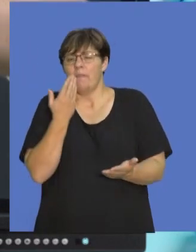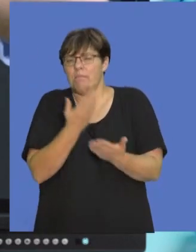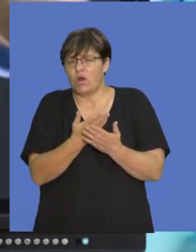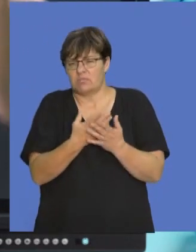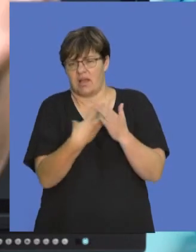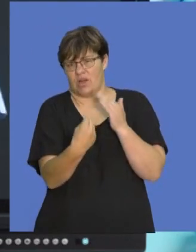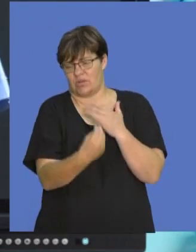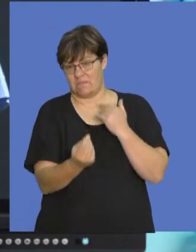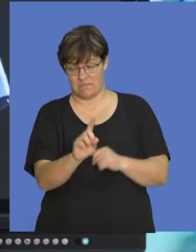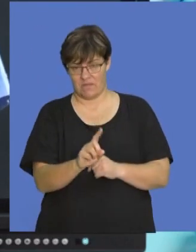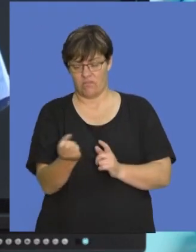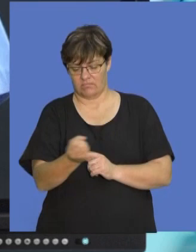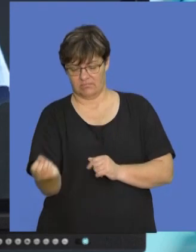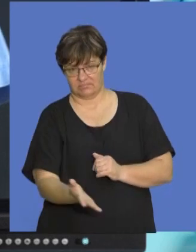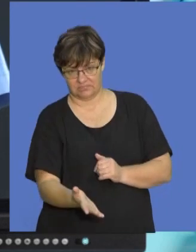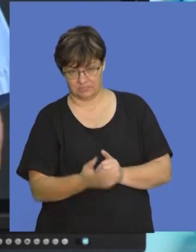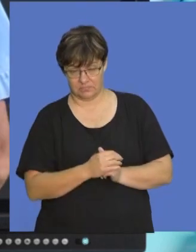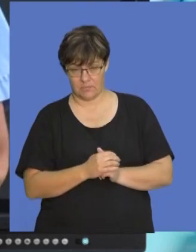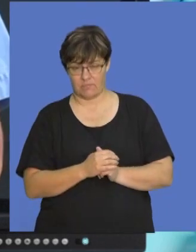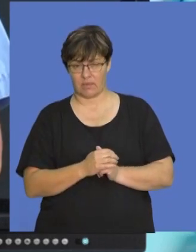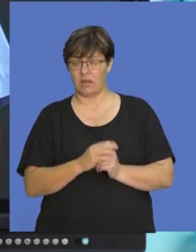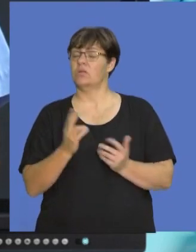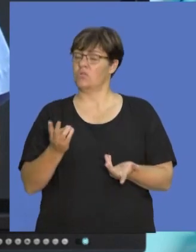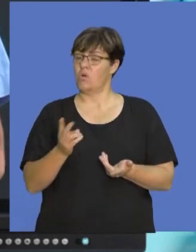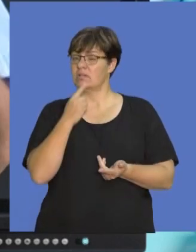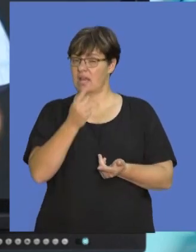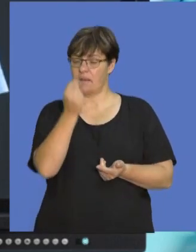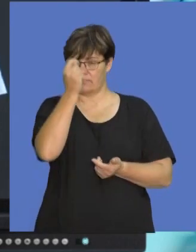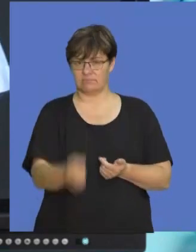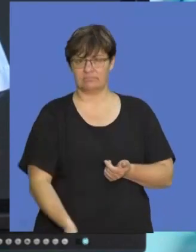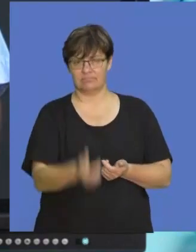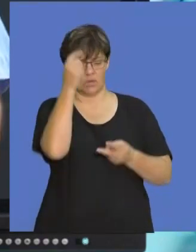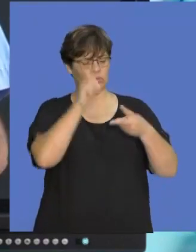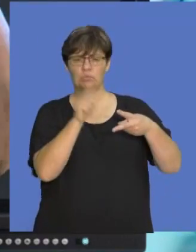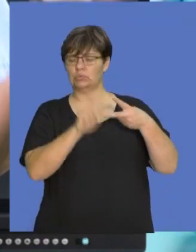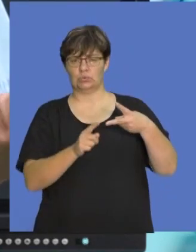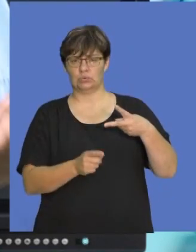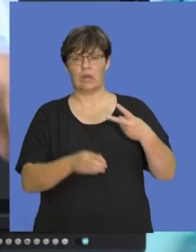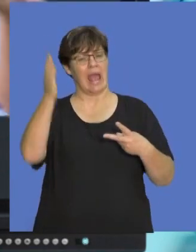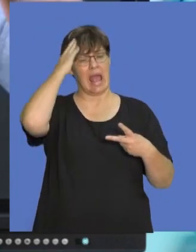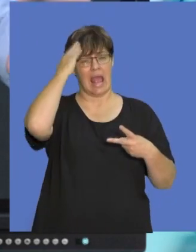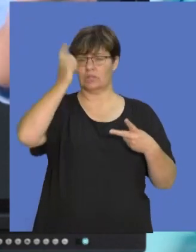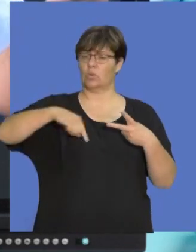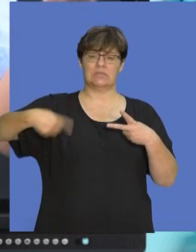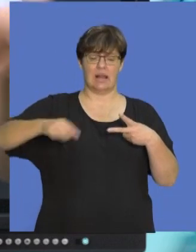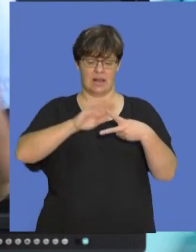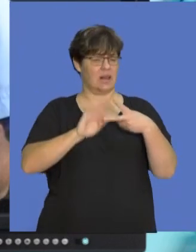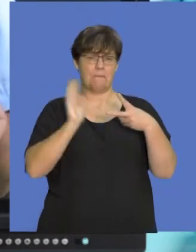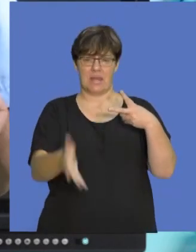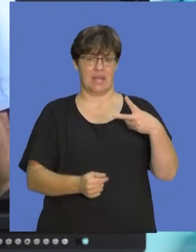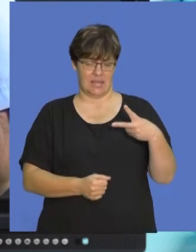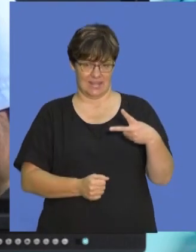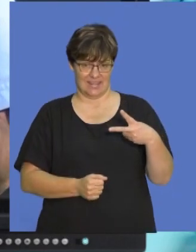the possible outcomes for rolling a dice. As I've said to you, flipping a coin, there are only 2. It's either heads